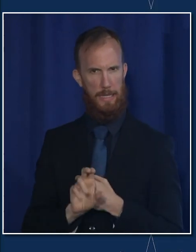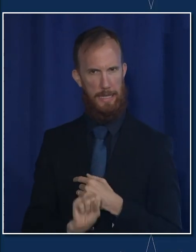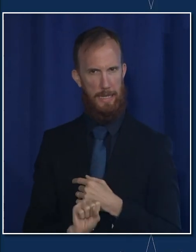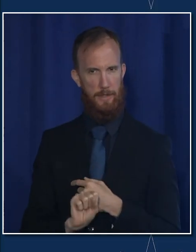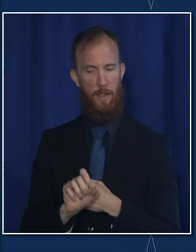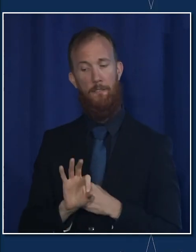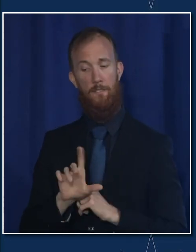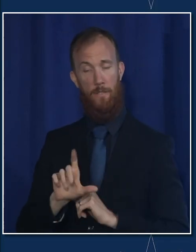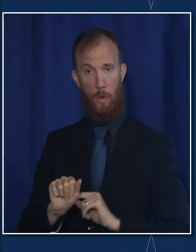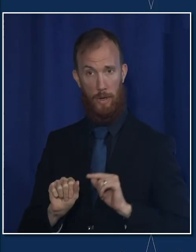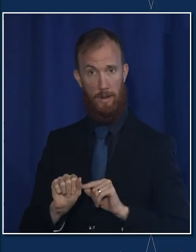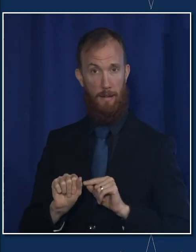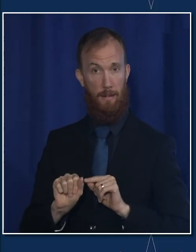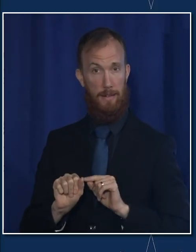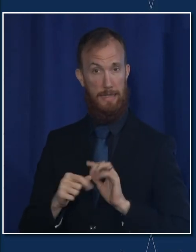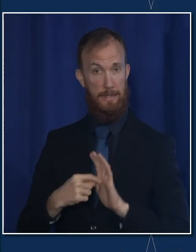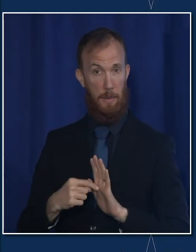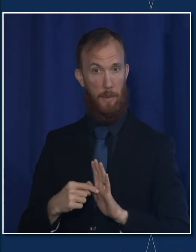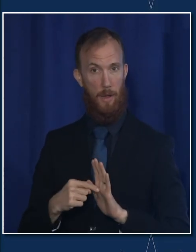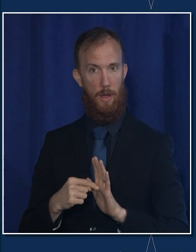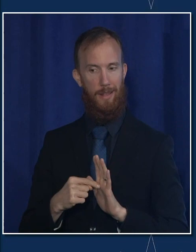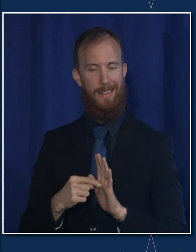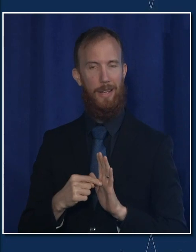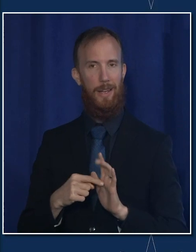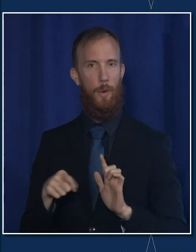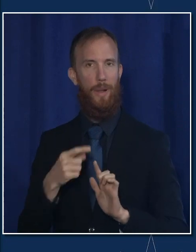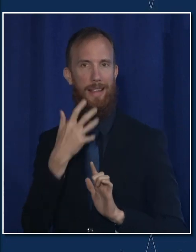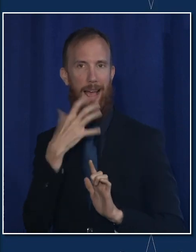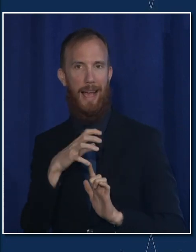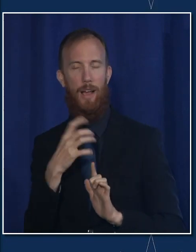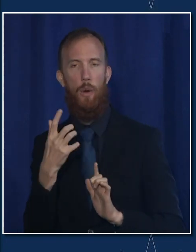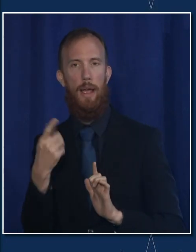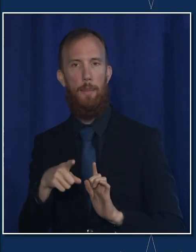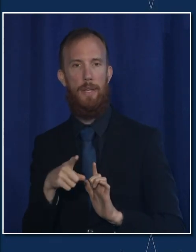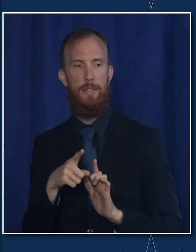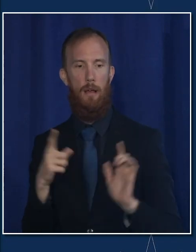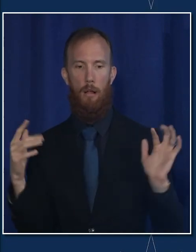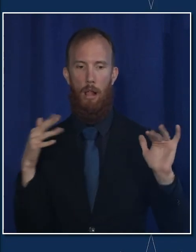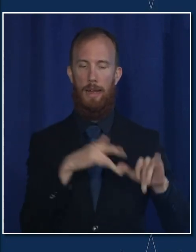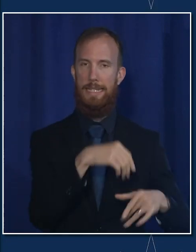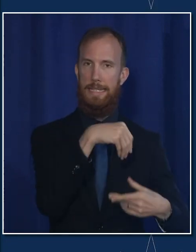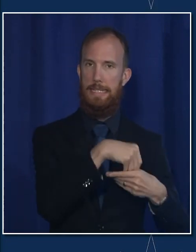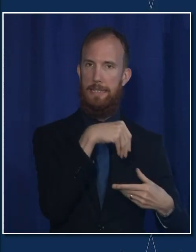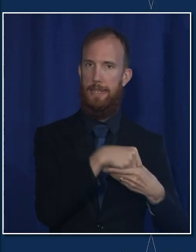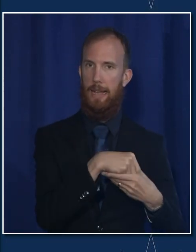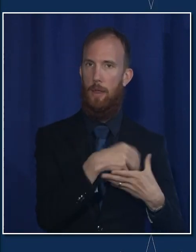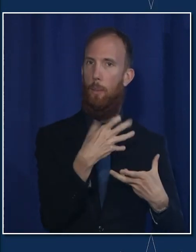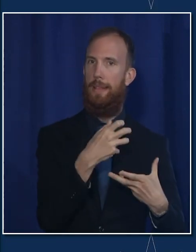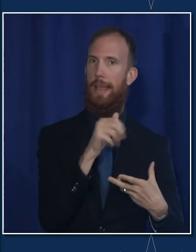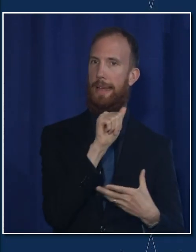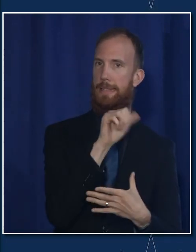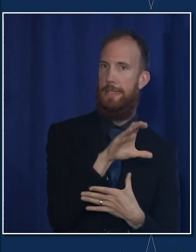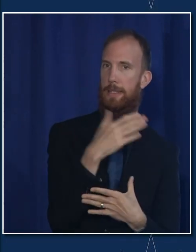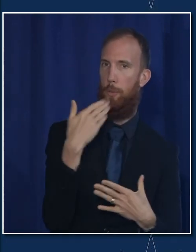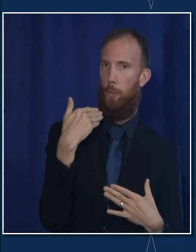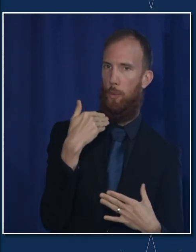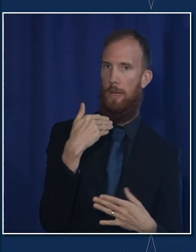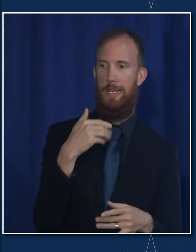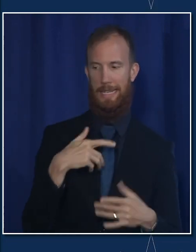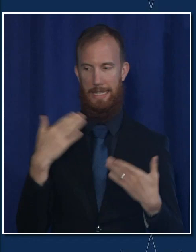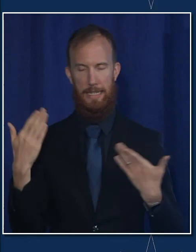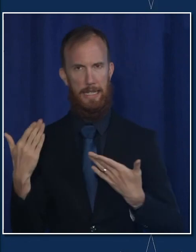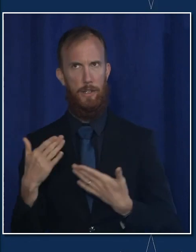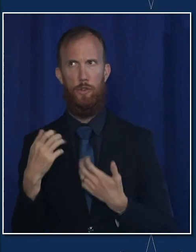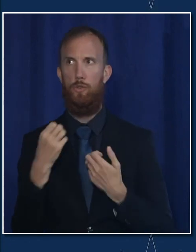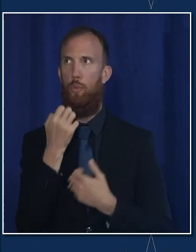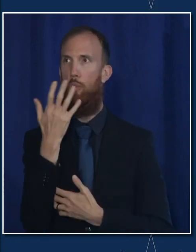are largely indoors when it's hot because of air conditioning, as opposed to here, we're outdoors when it's warm. And so there's some